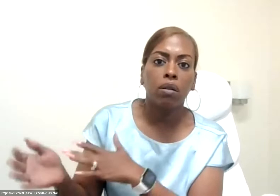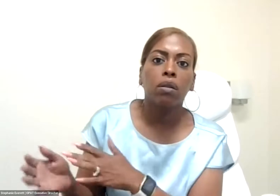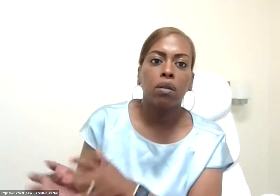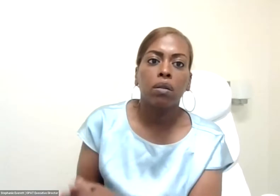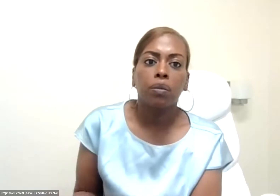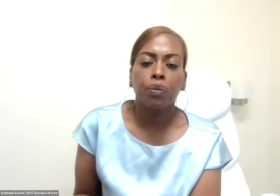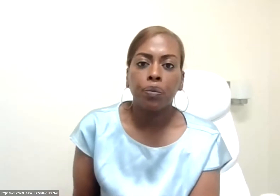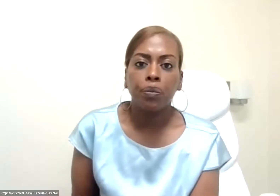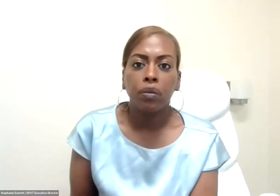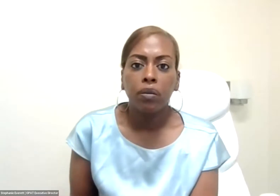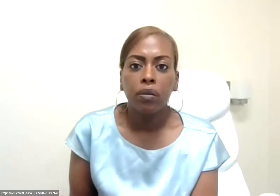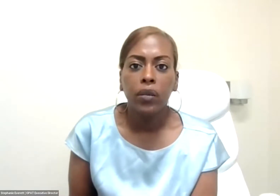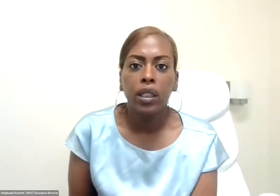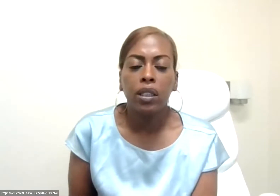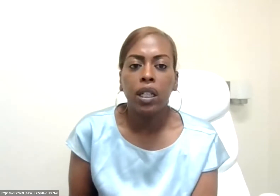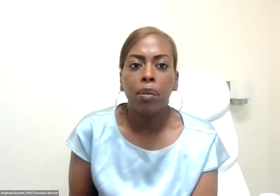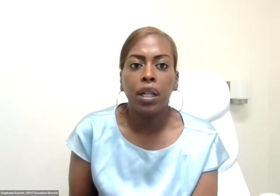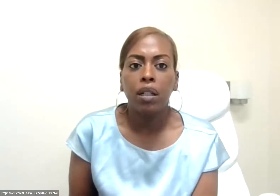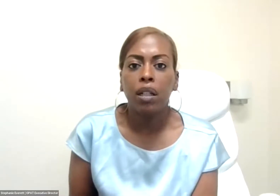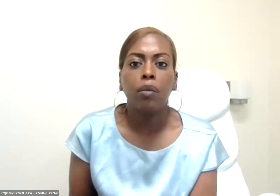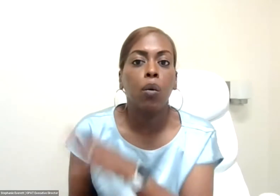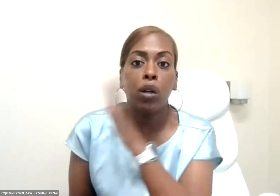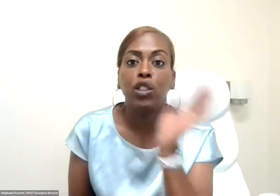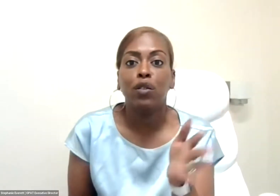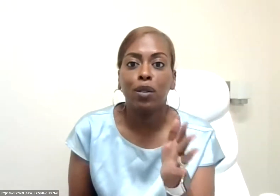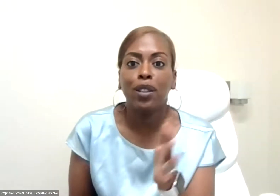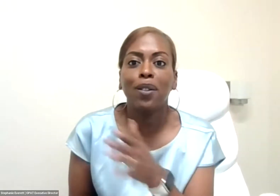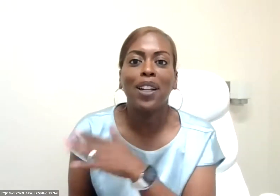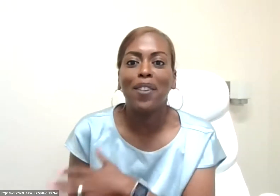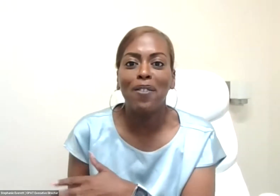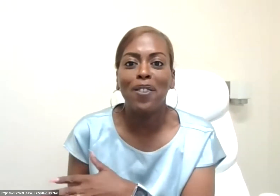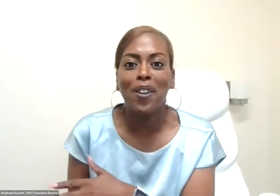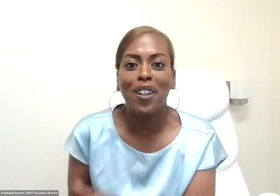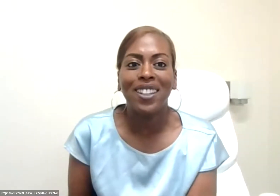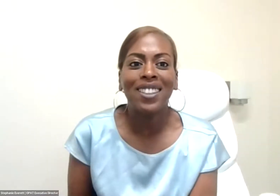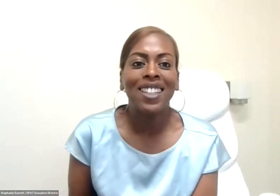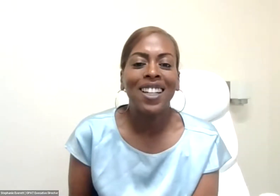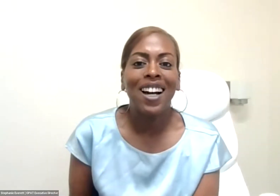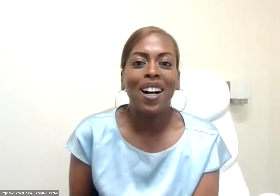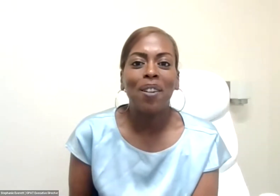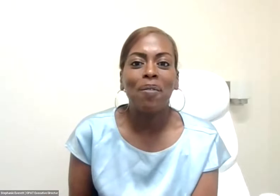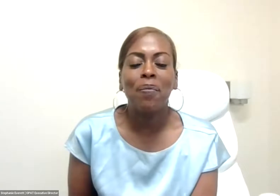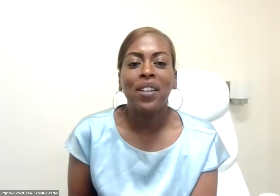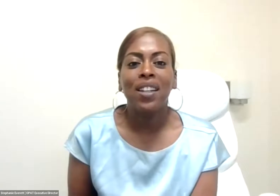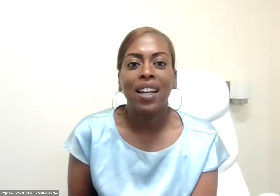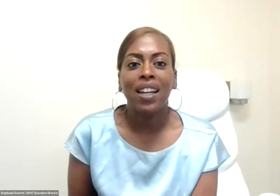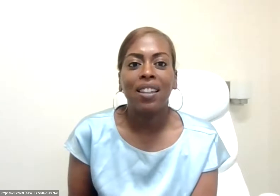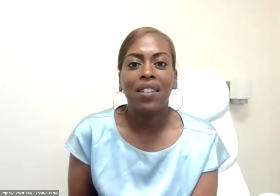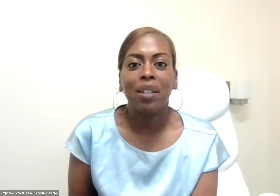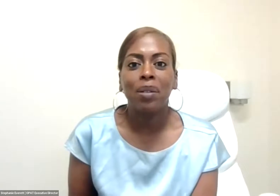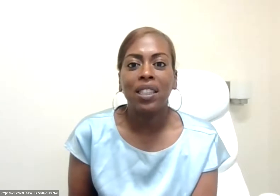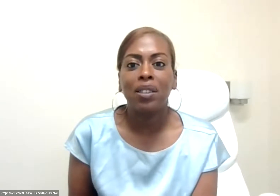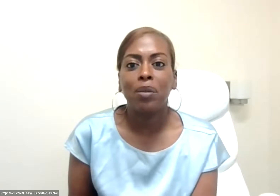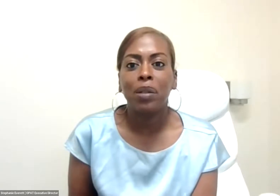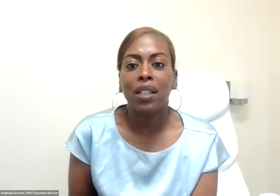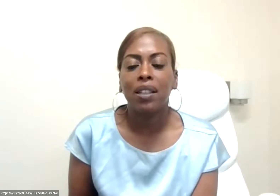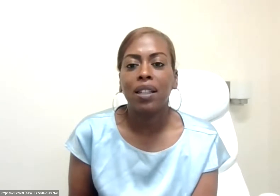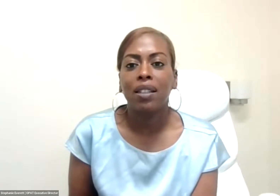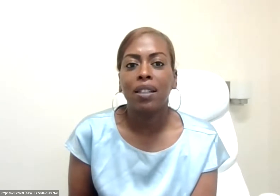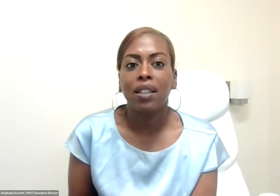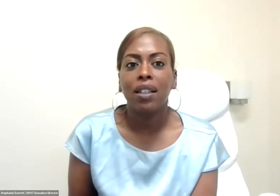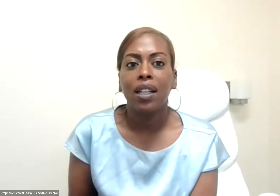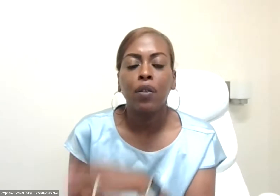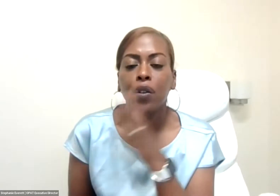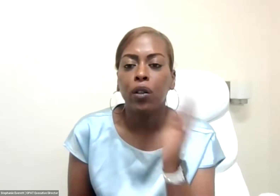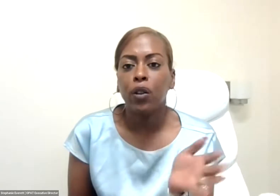will, the CRB, well, once you vote, whatever you vote on, that the recommendation would be